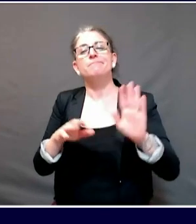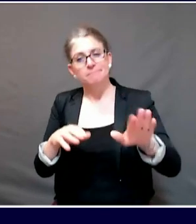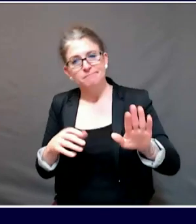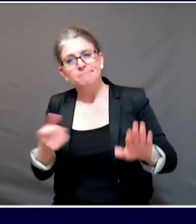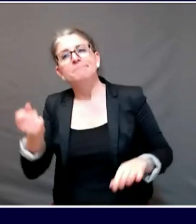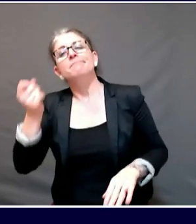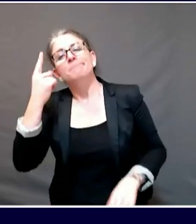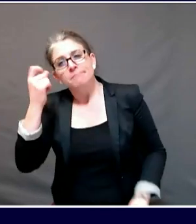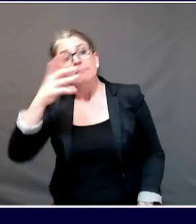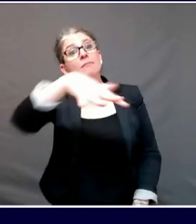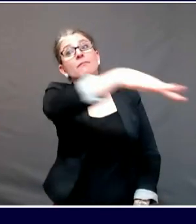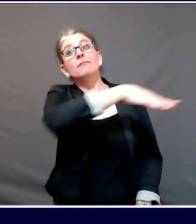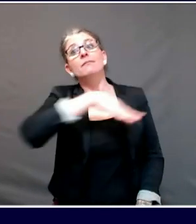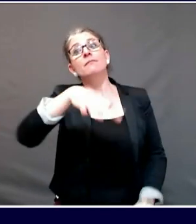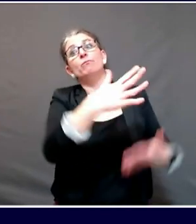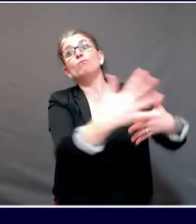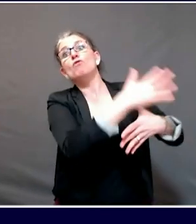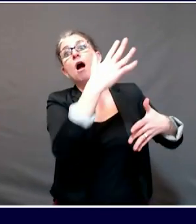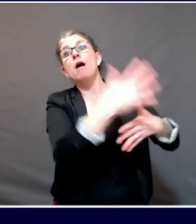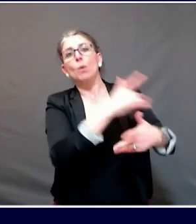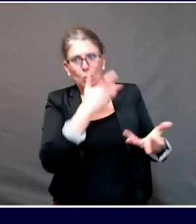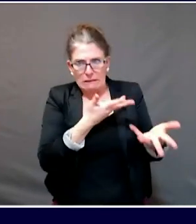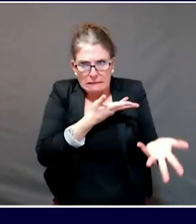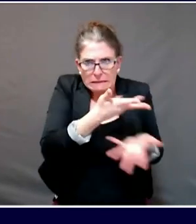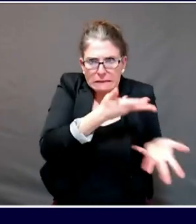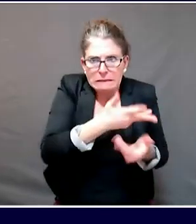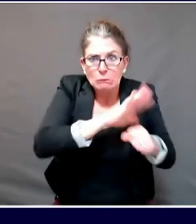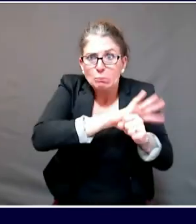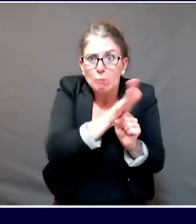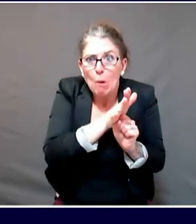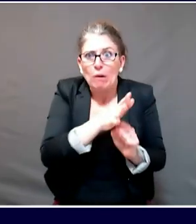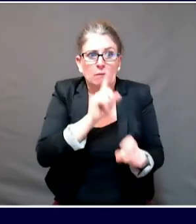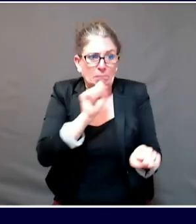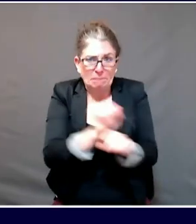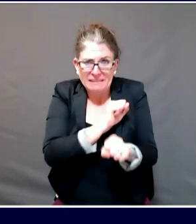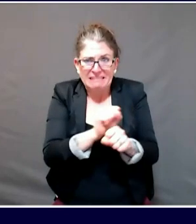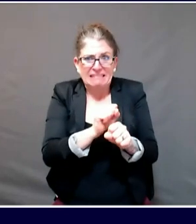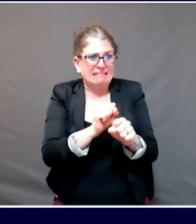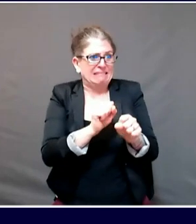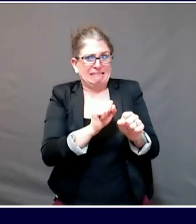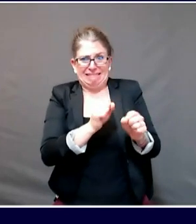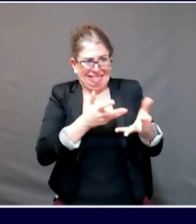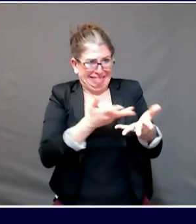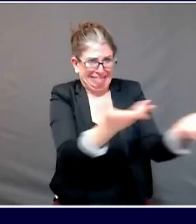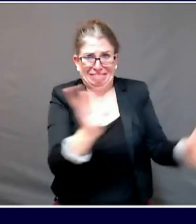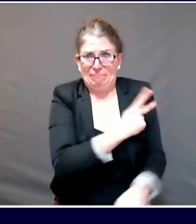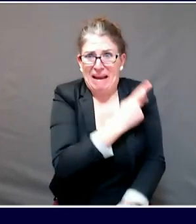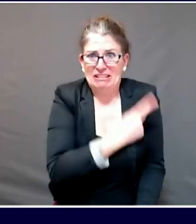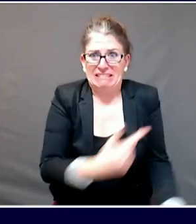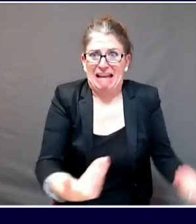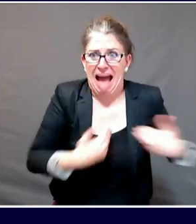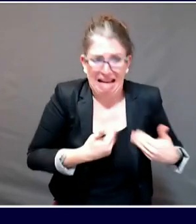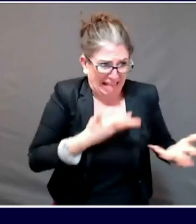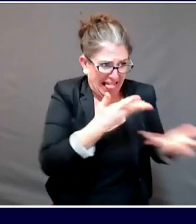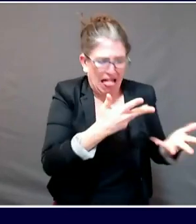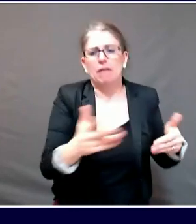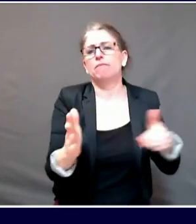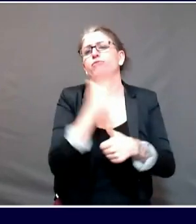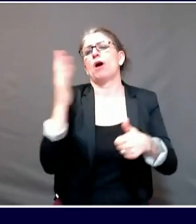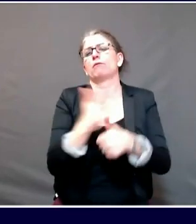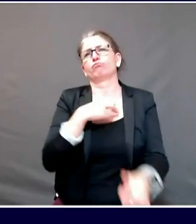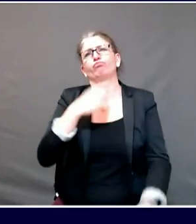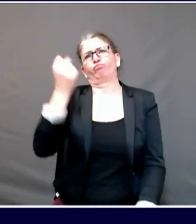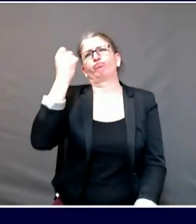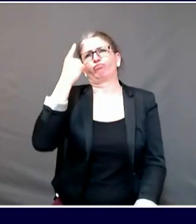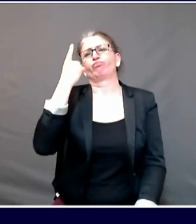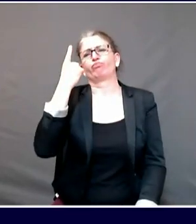with COVID-19 positive, but what about, dentists or physical therapists or other frontline workers? When will they be vaccinated? Sure,